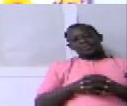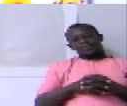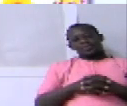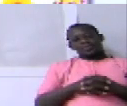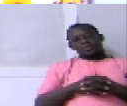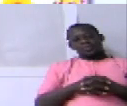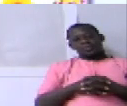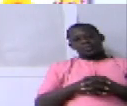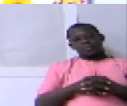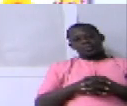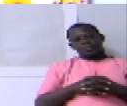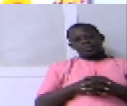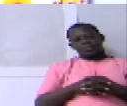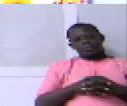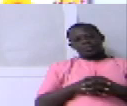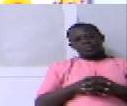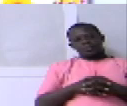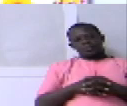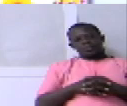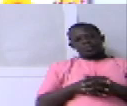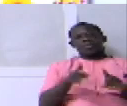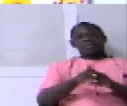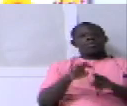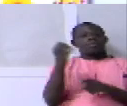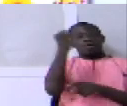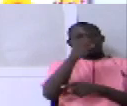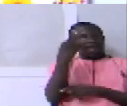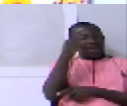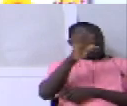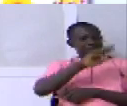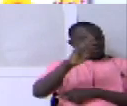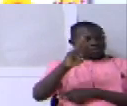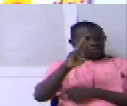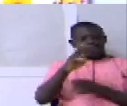loi jube ay munefo wo kuoto. Because if not, katu ni